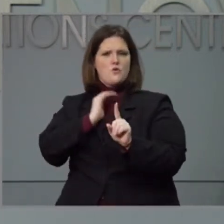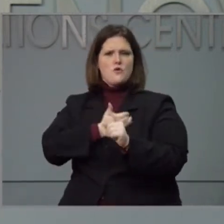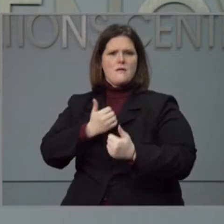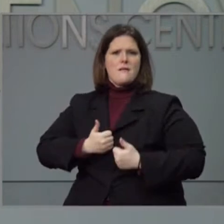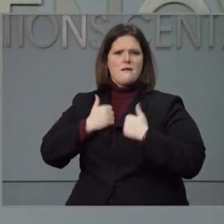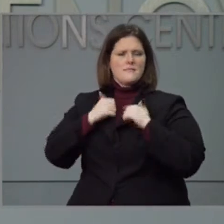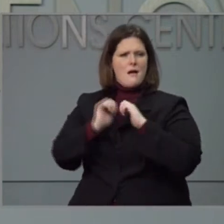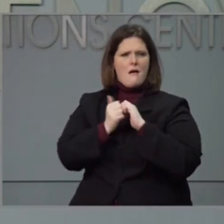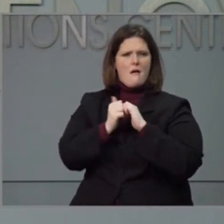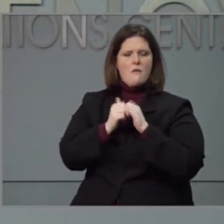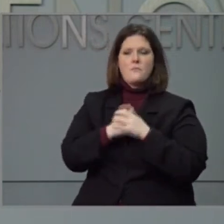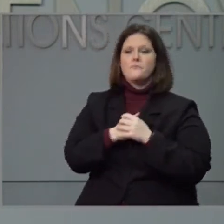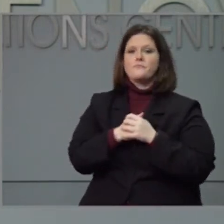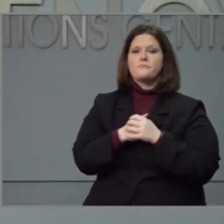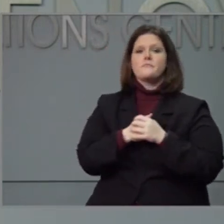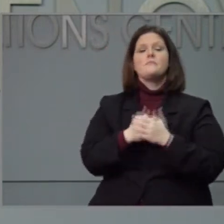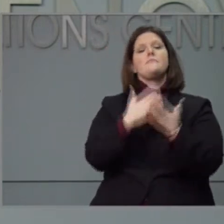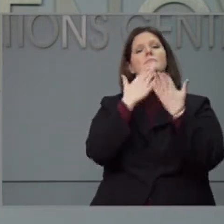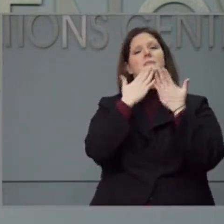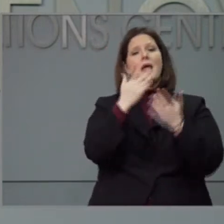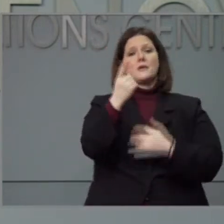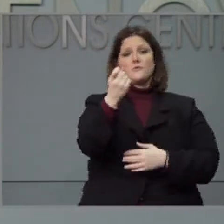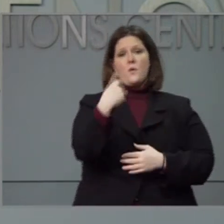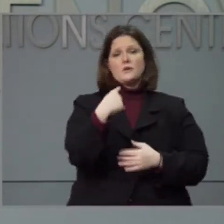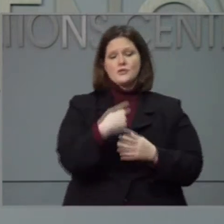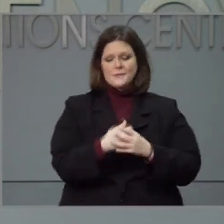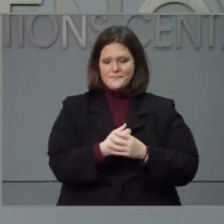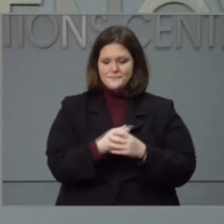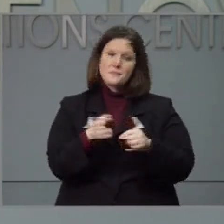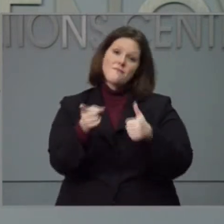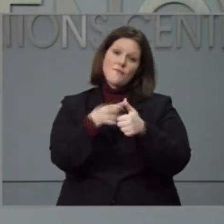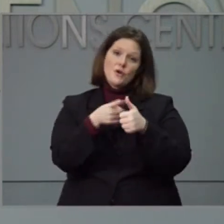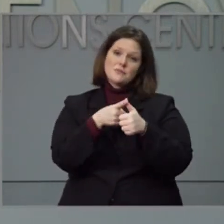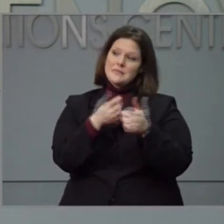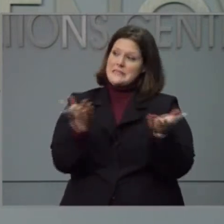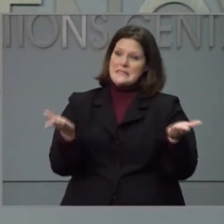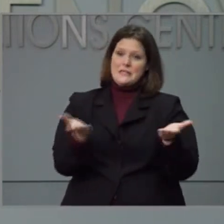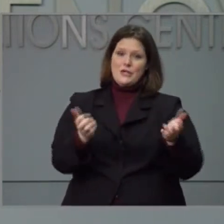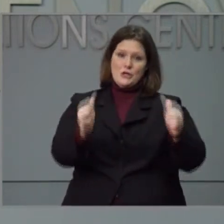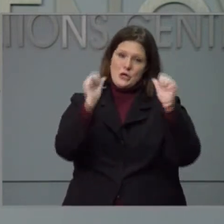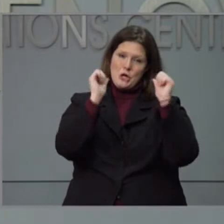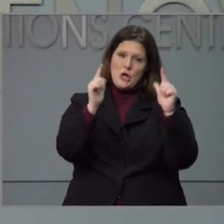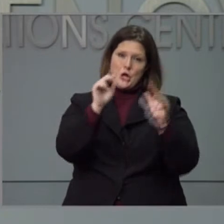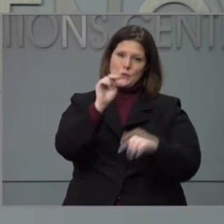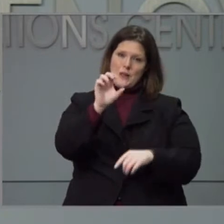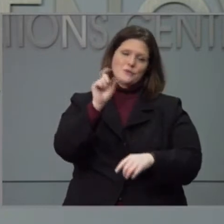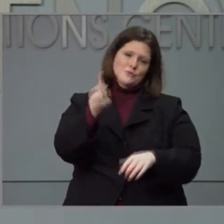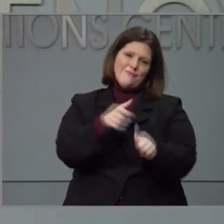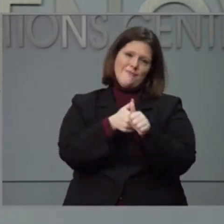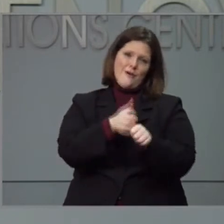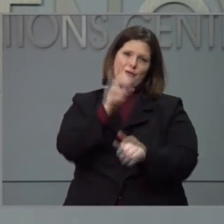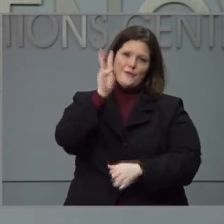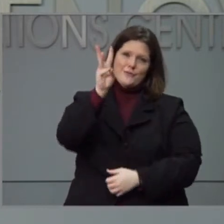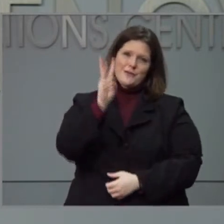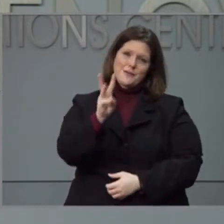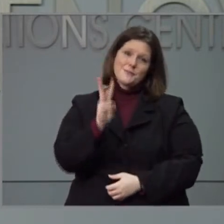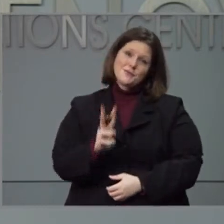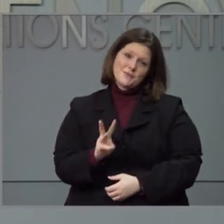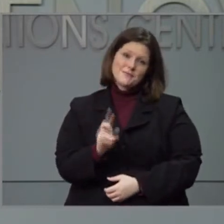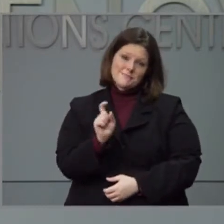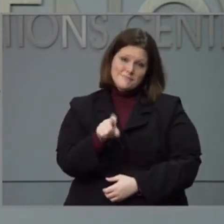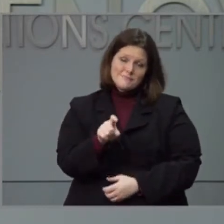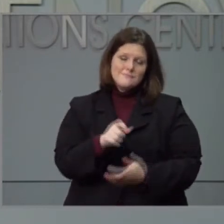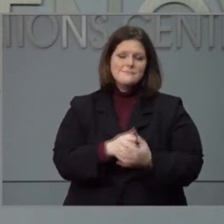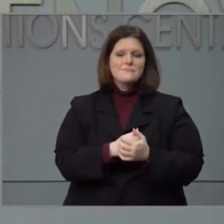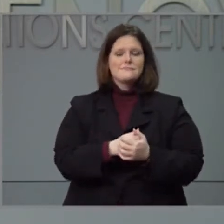Jonah, for the question. First, everyone in North Carolina needs to focus on the 3 Ws. My saying that there is